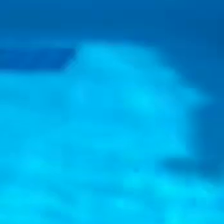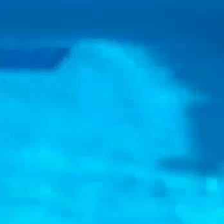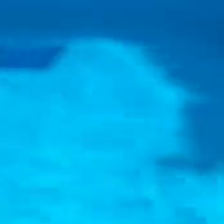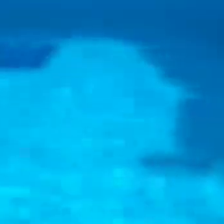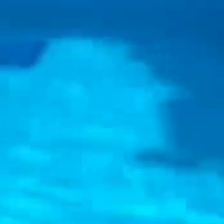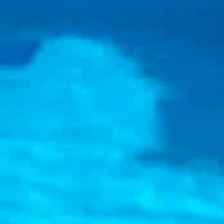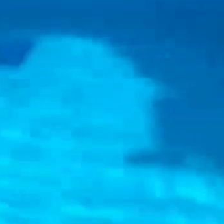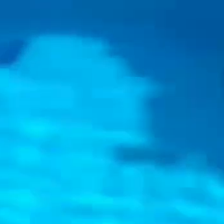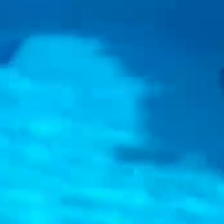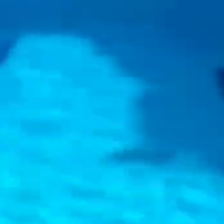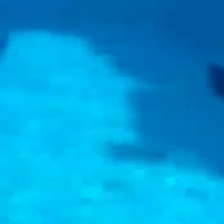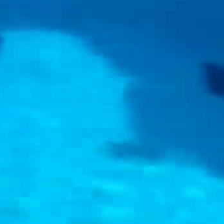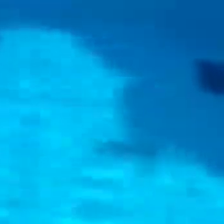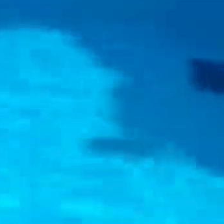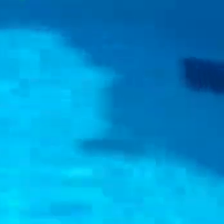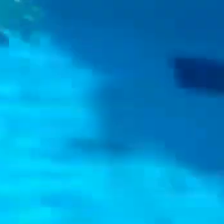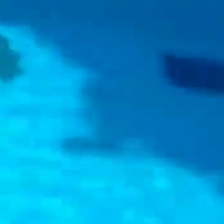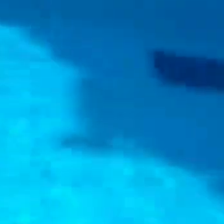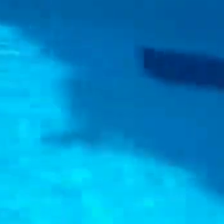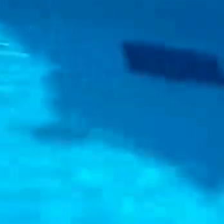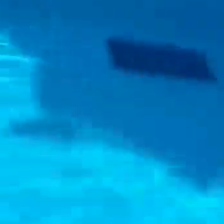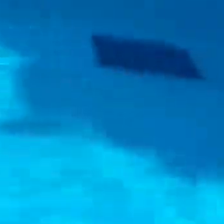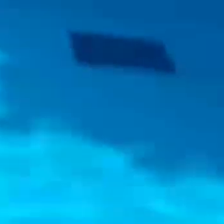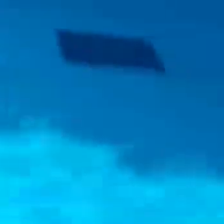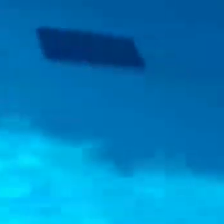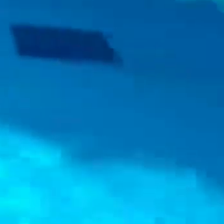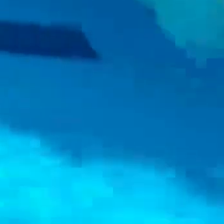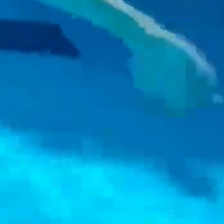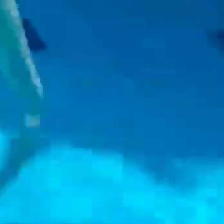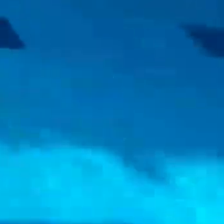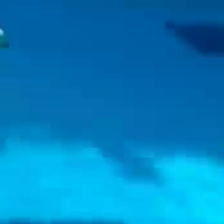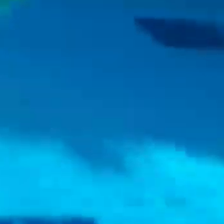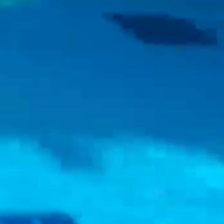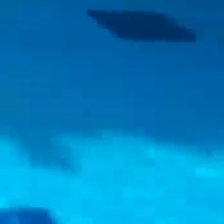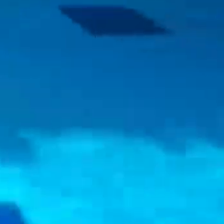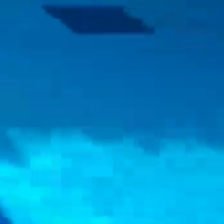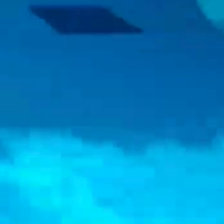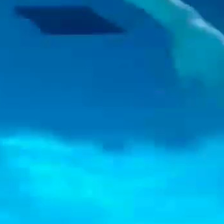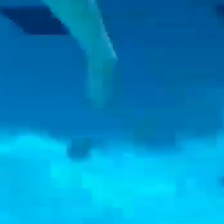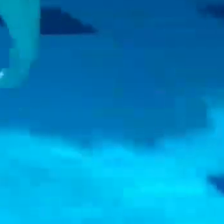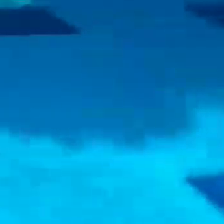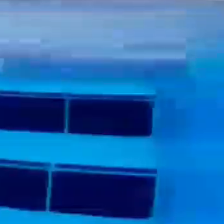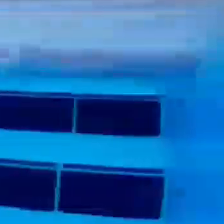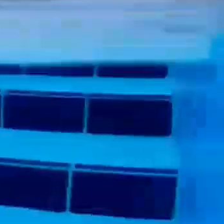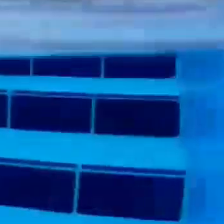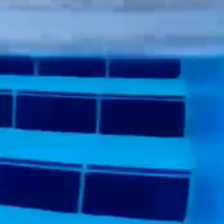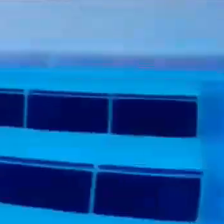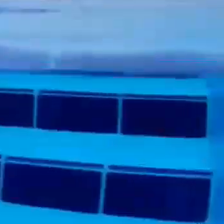In this video, you'll learn how to swim, even if you have no experience or you've never been